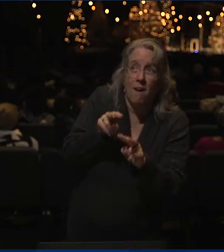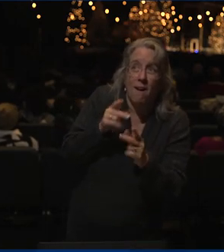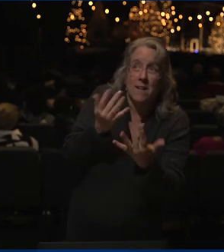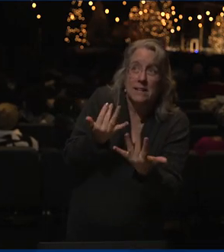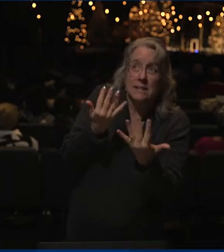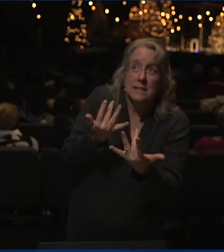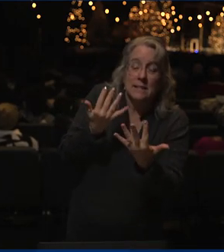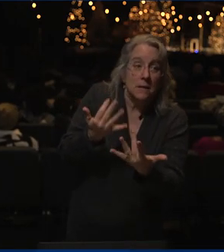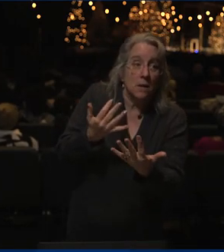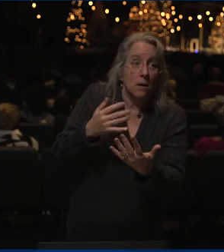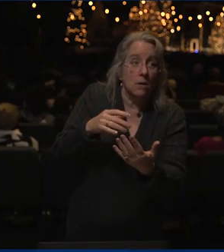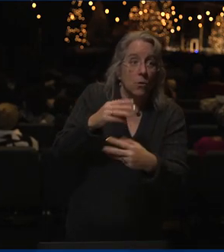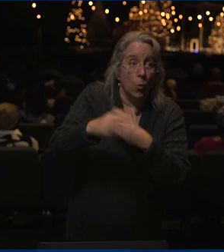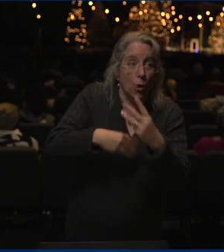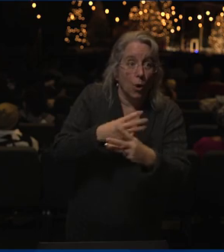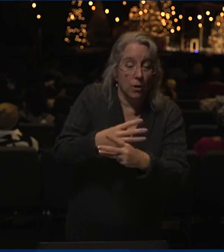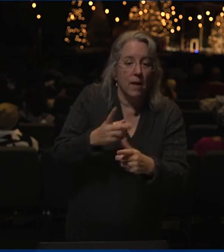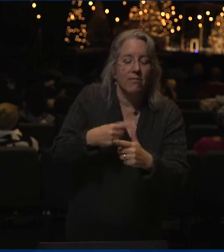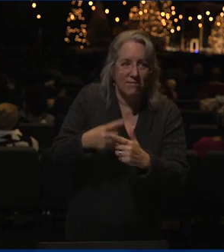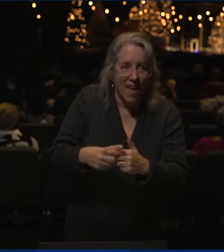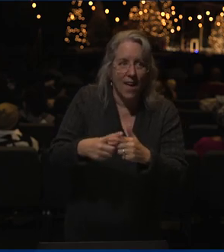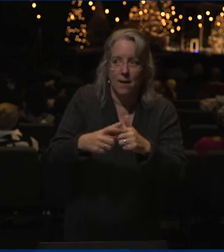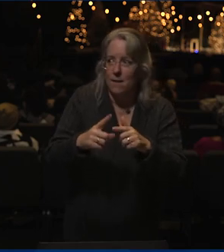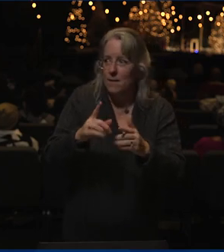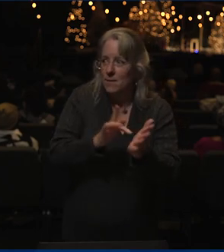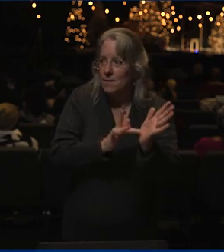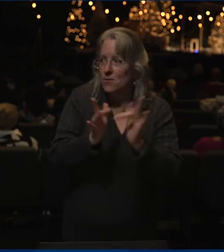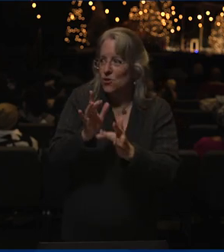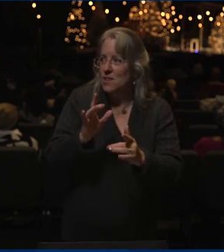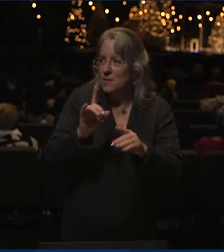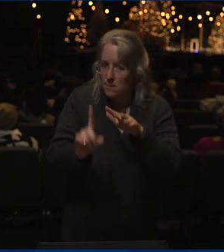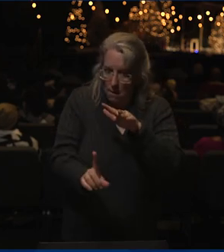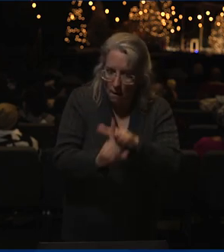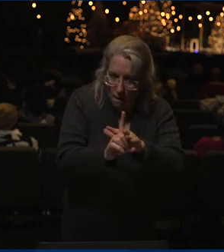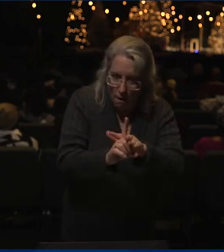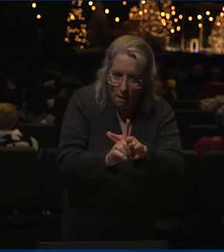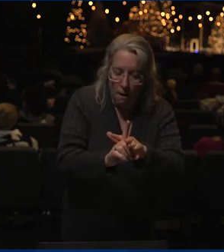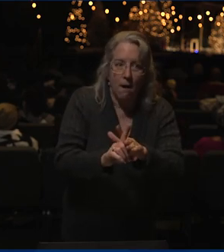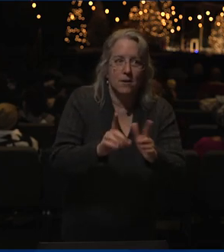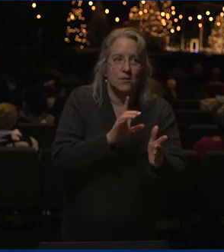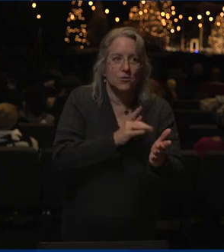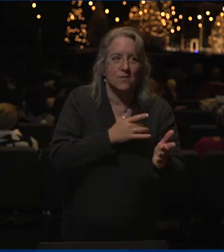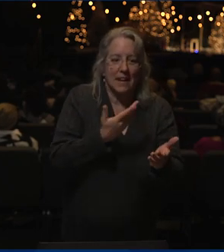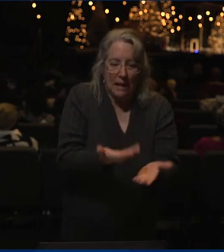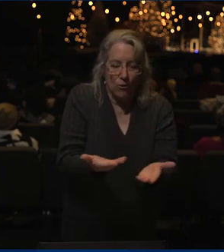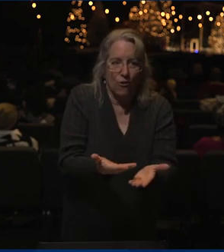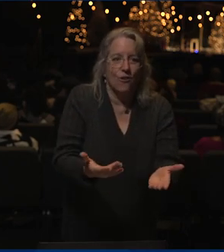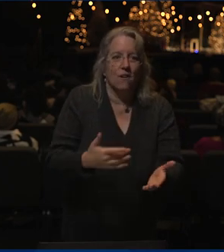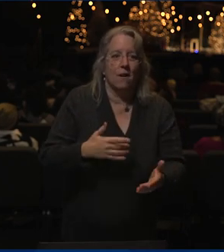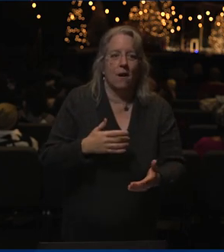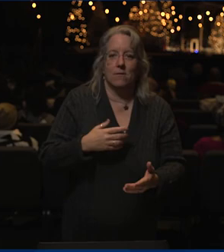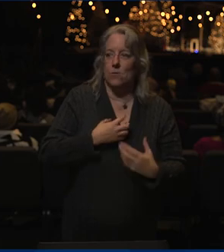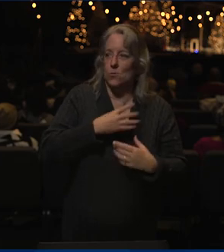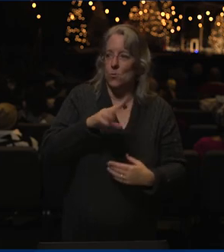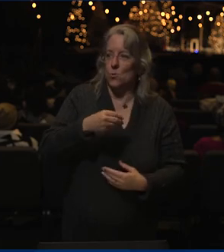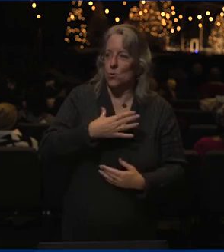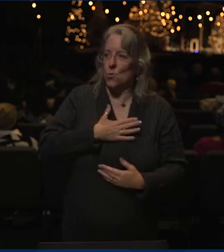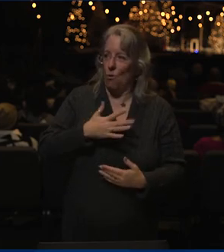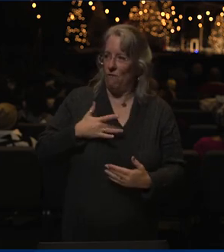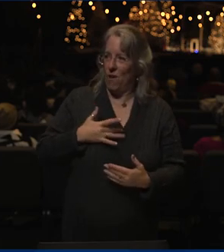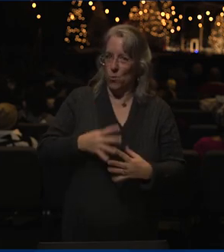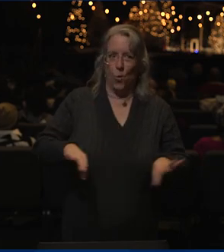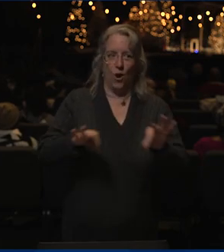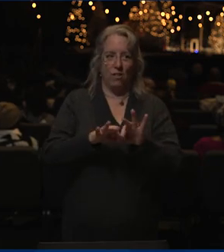appeared and the soul felt its worth." Now, many of you are like, I don't know what any of these words really